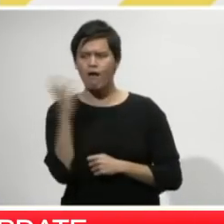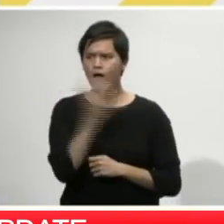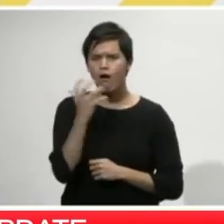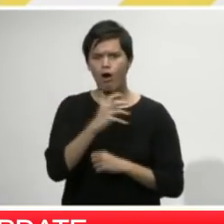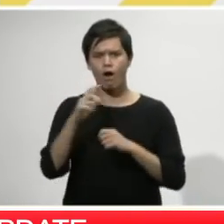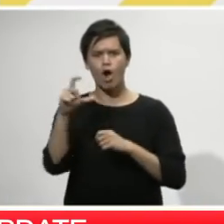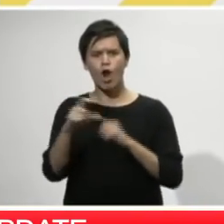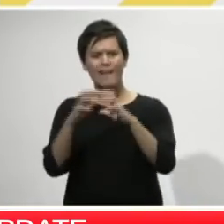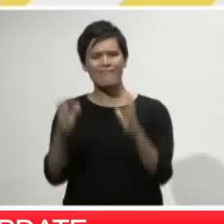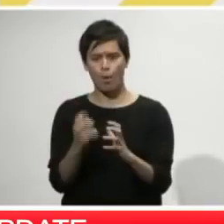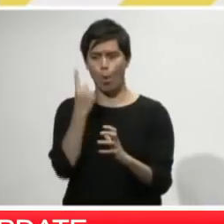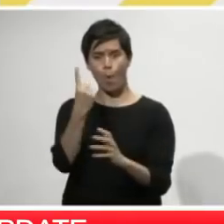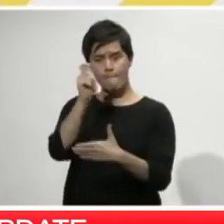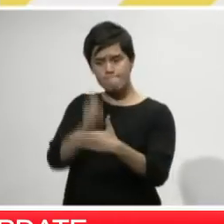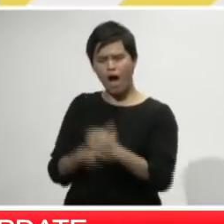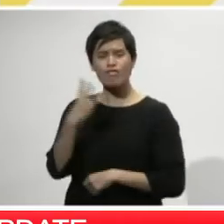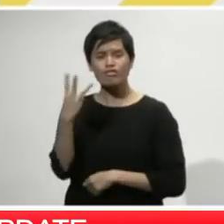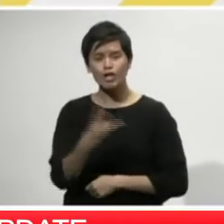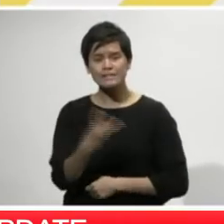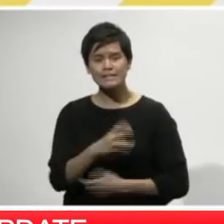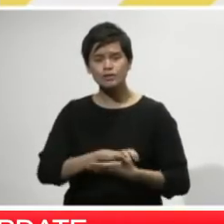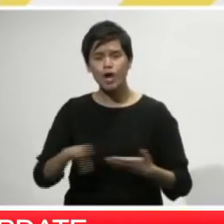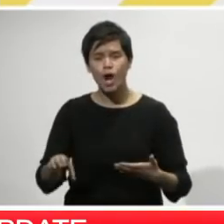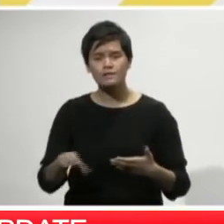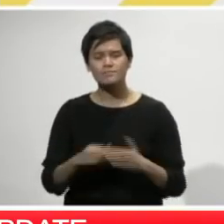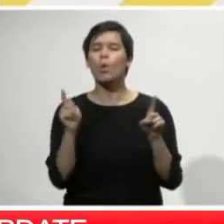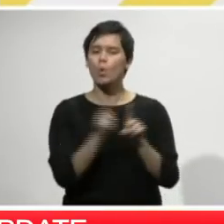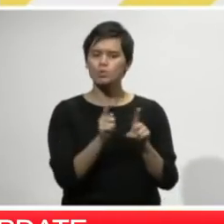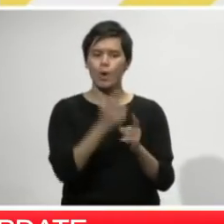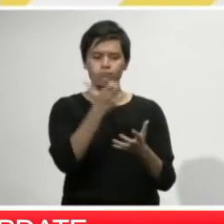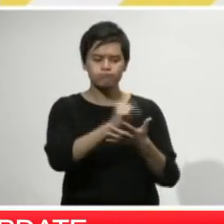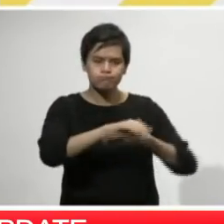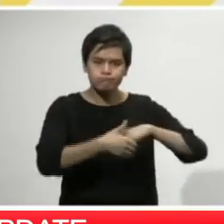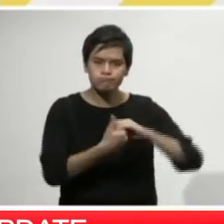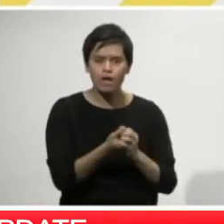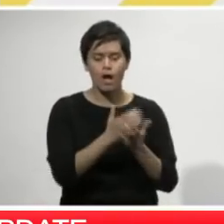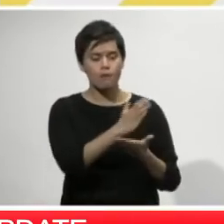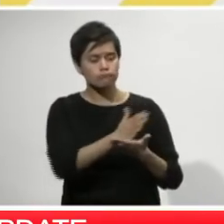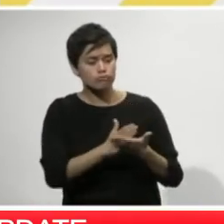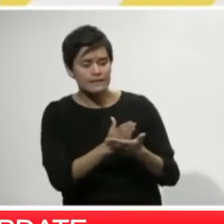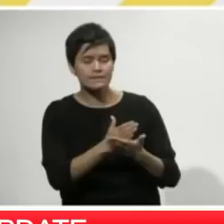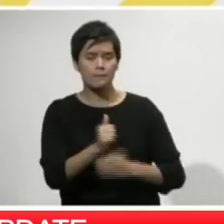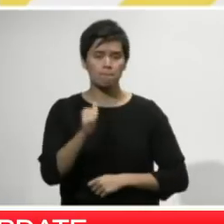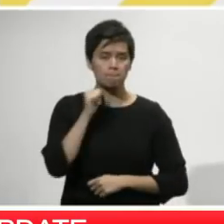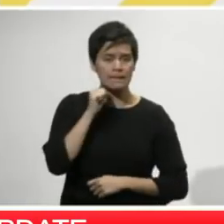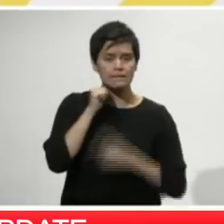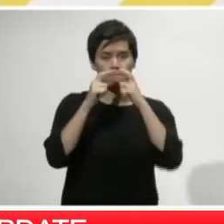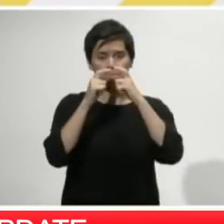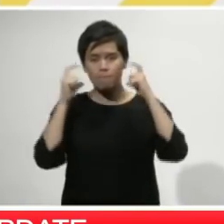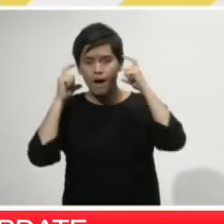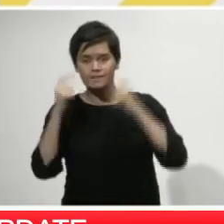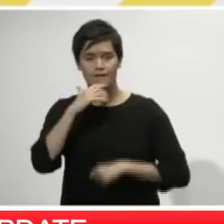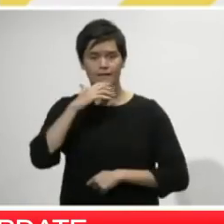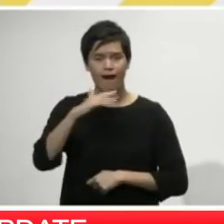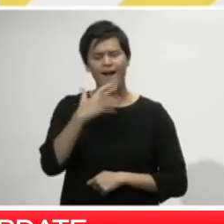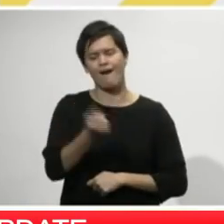each. But also prices of hand sanitizer, bread, meat, face masks and garlic also featured in